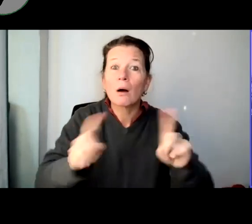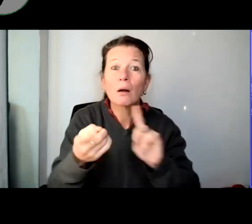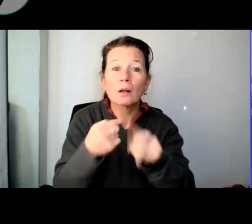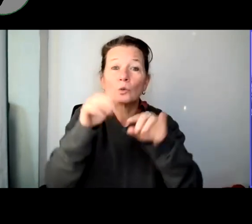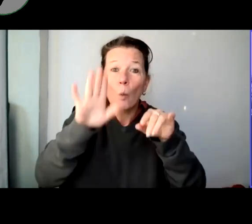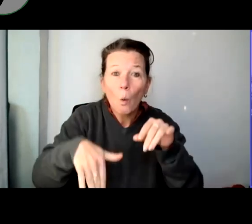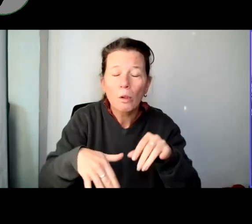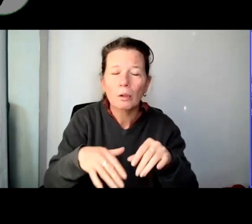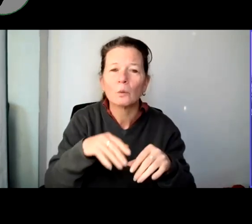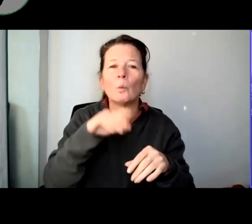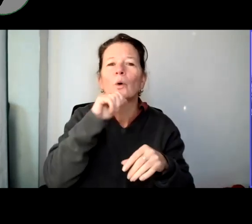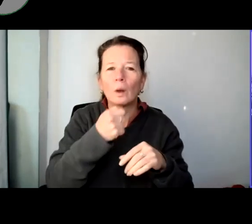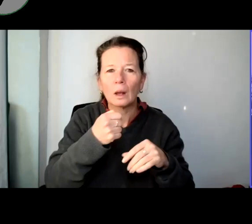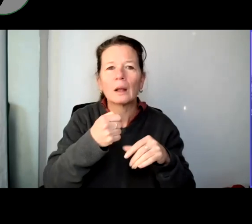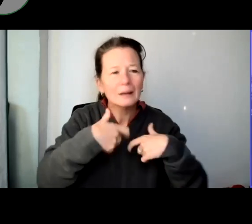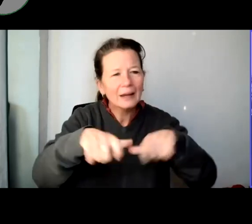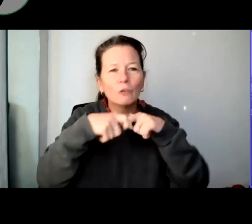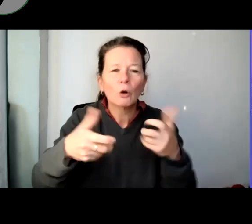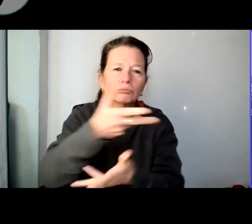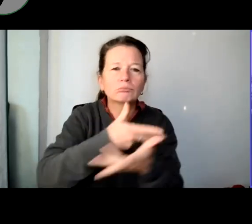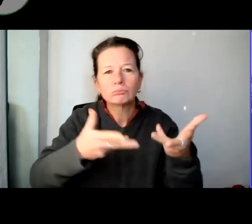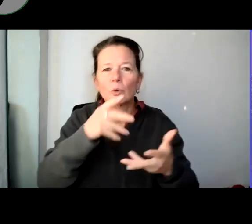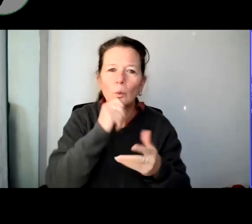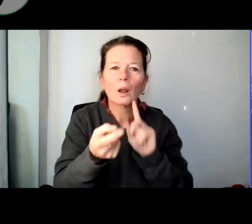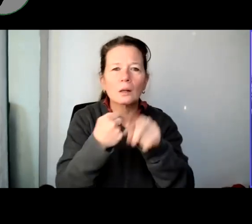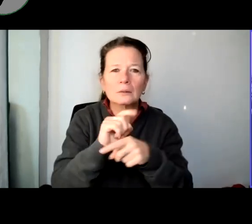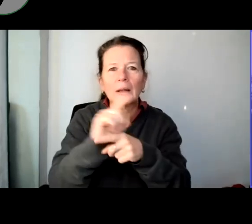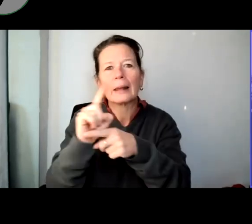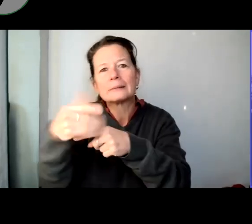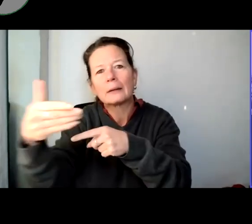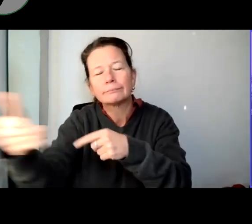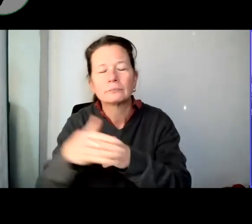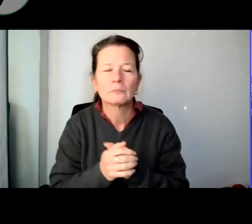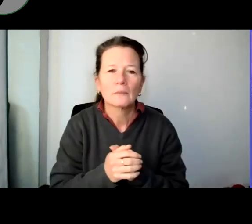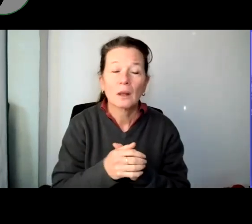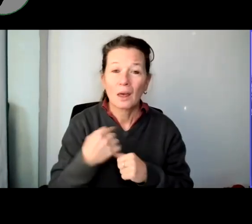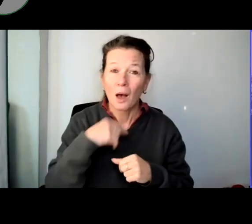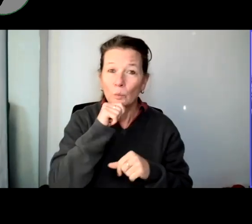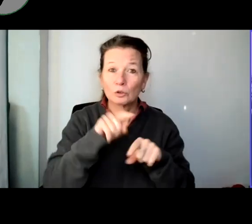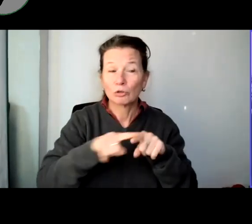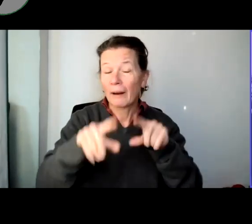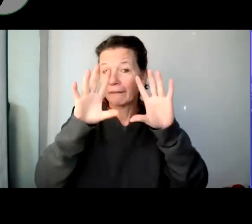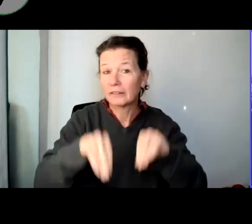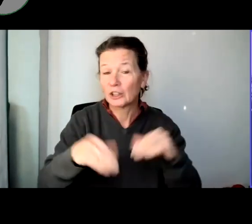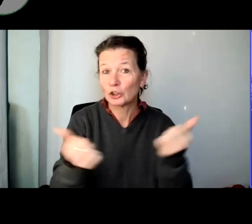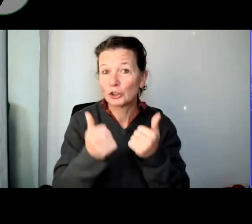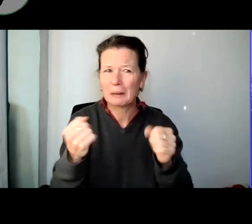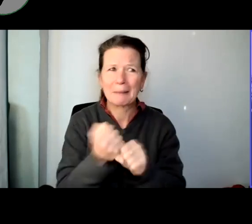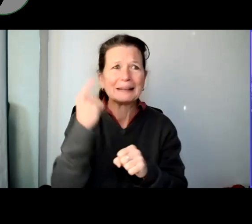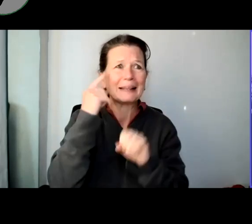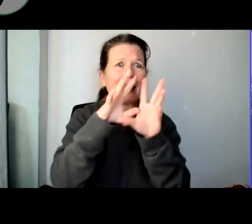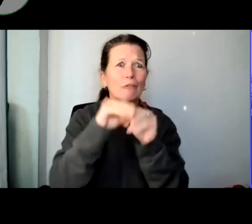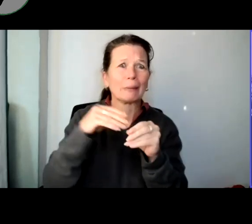we will follow it up. We'll keep the conversation going after the event. And then I'll try and wrap up and make sense of it all